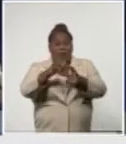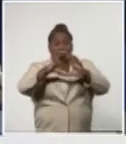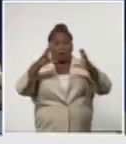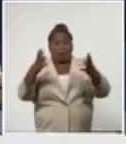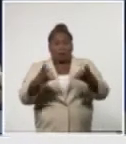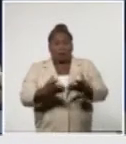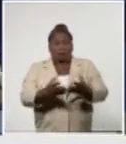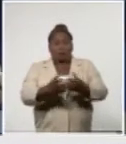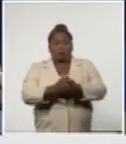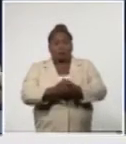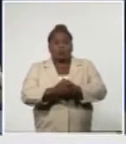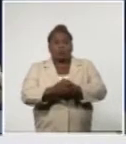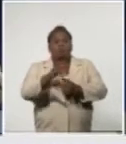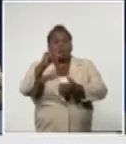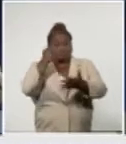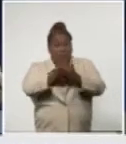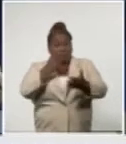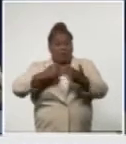for